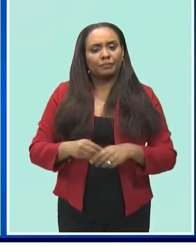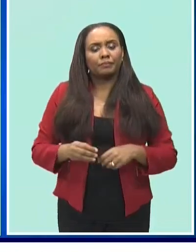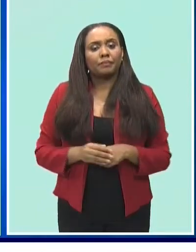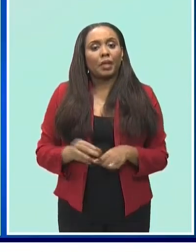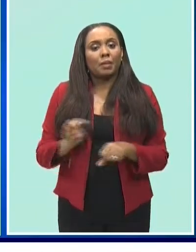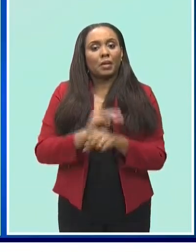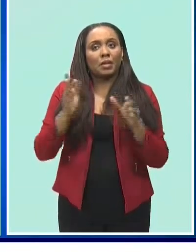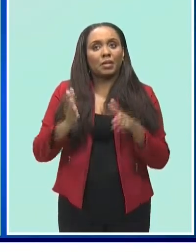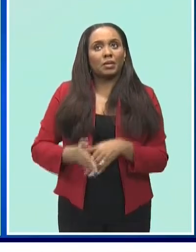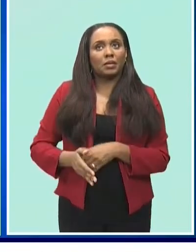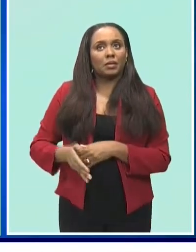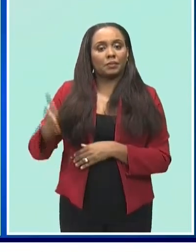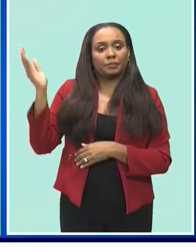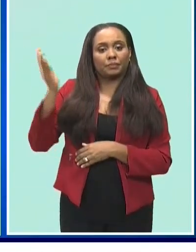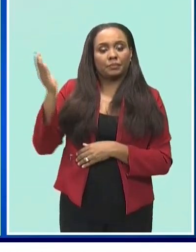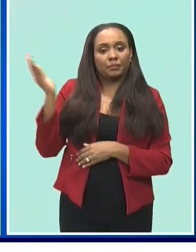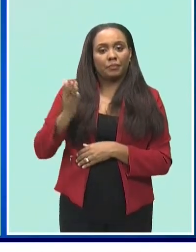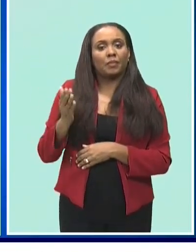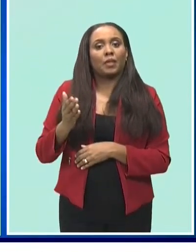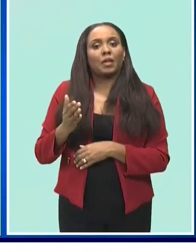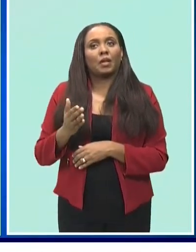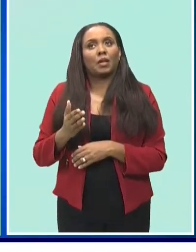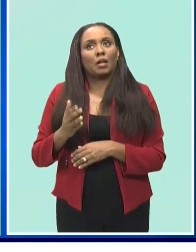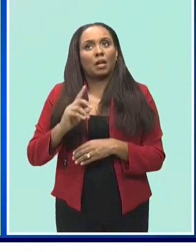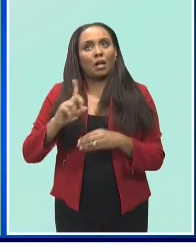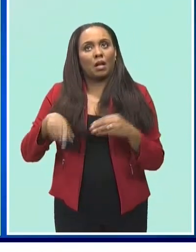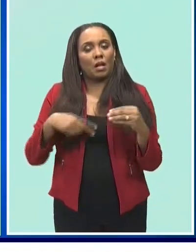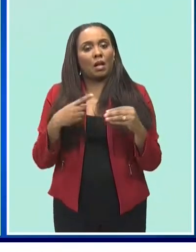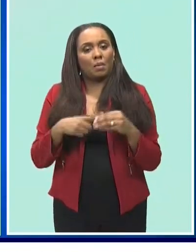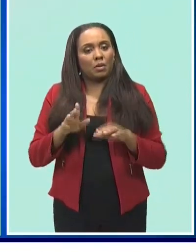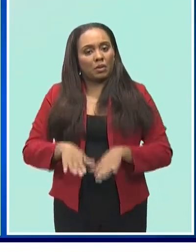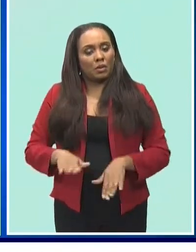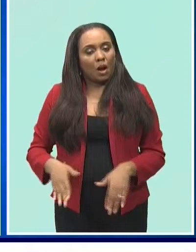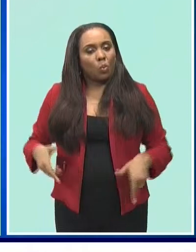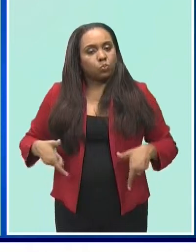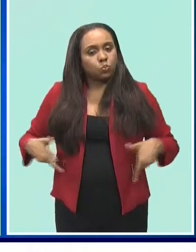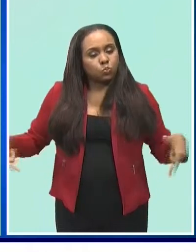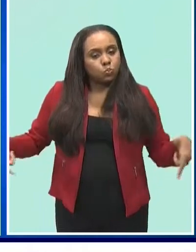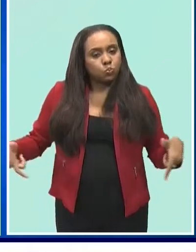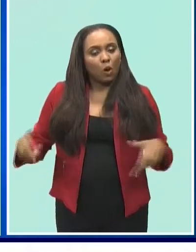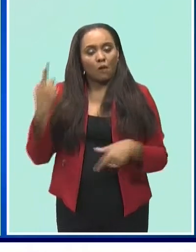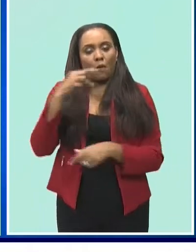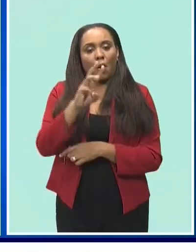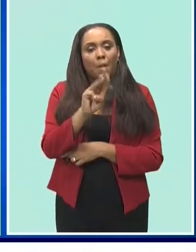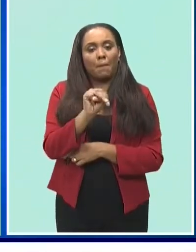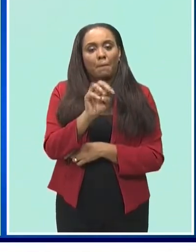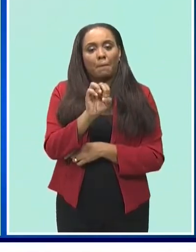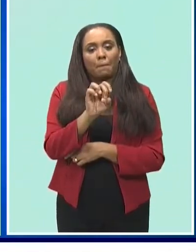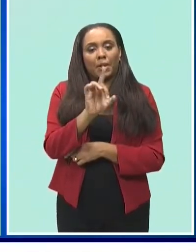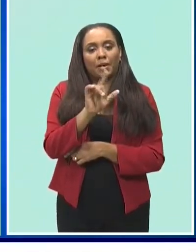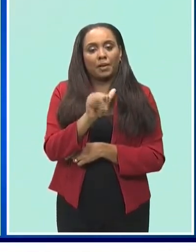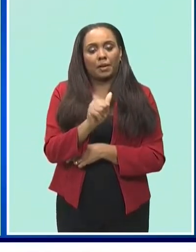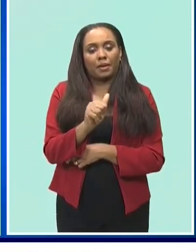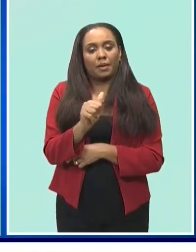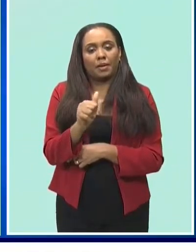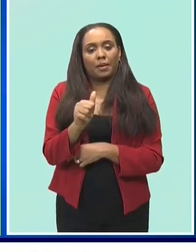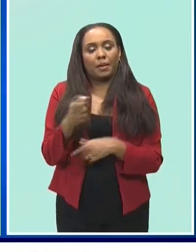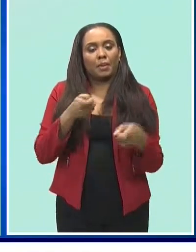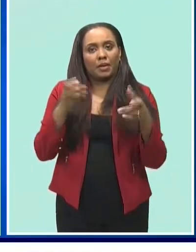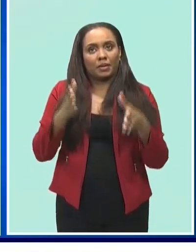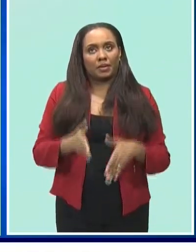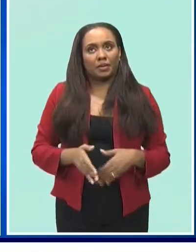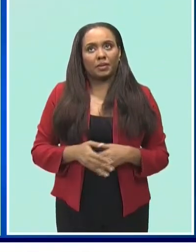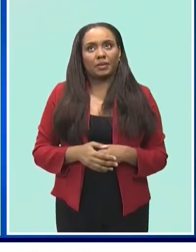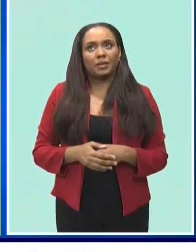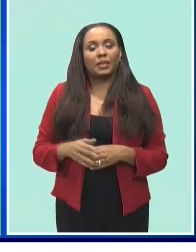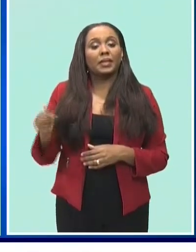during an orientation session on the prevention of childhood obesity for media managers. CEO of the Heart and Stroke Foundation,